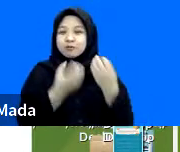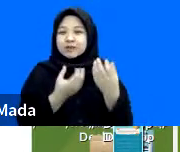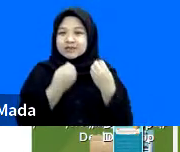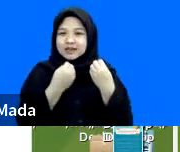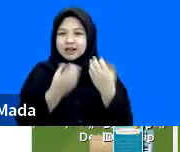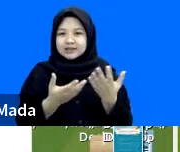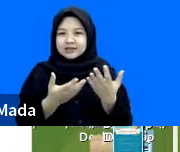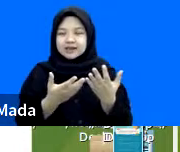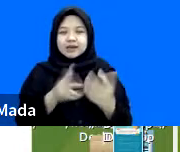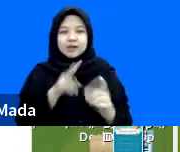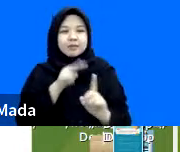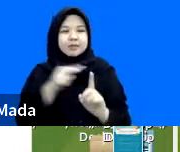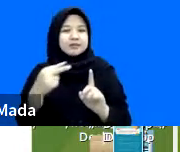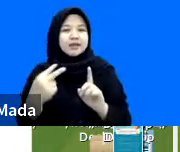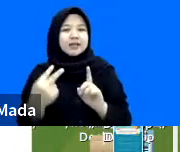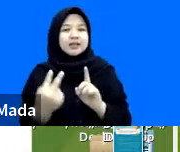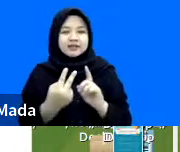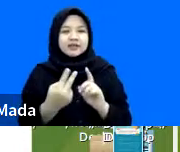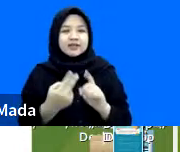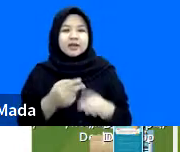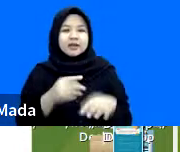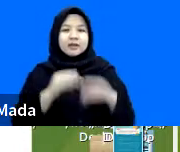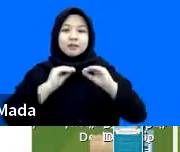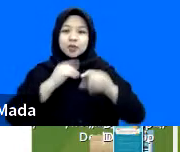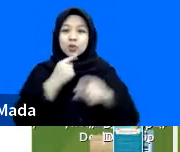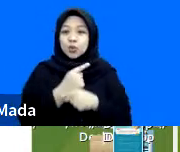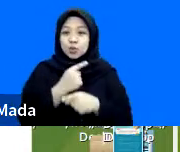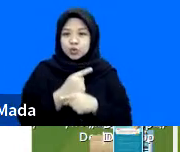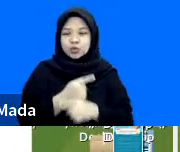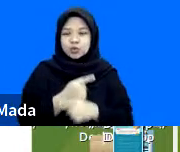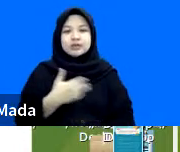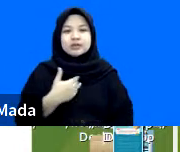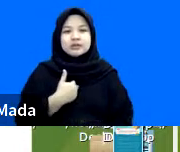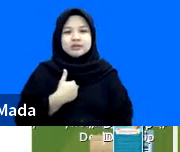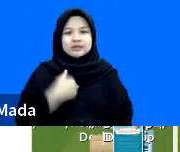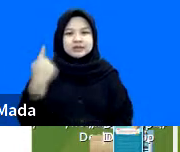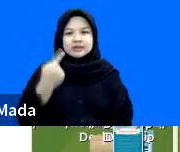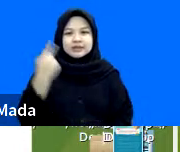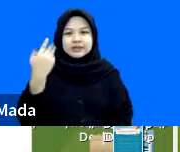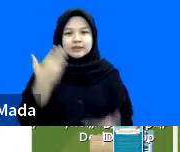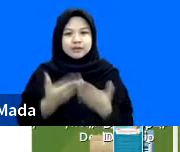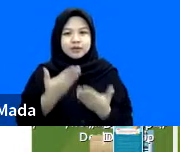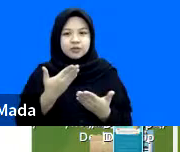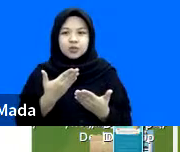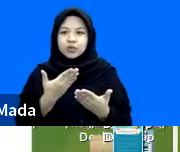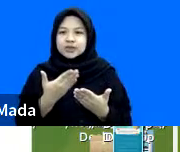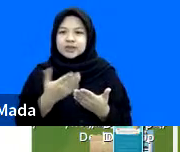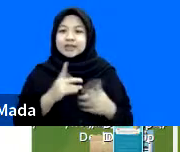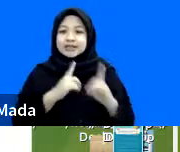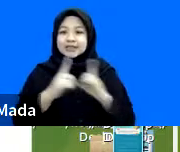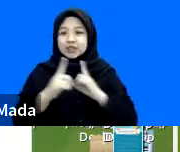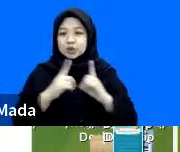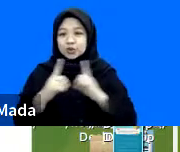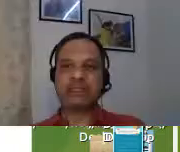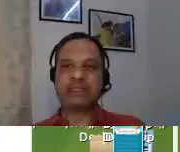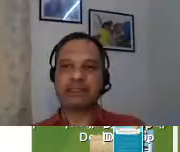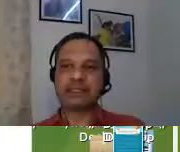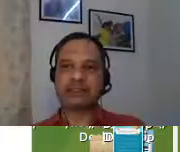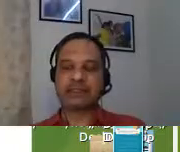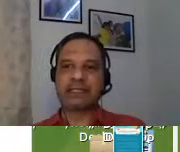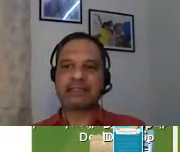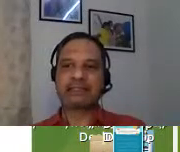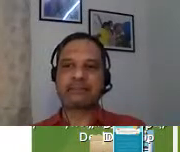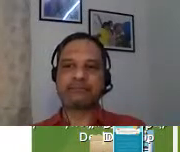find very often, and this is inevitable, is that in discussions in global spaces, very often